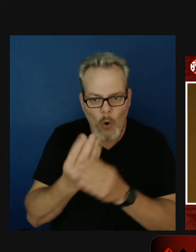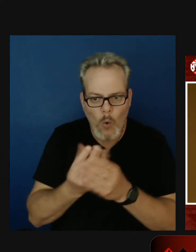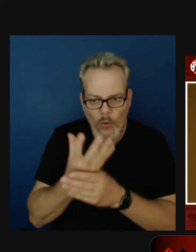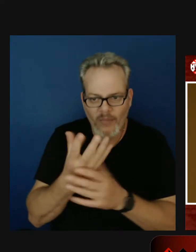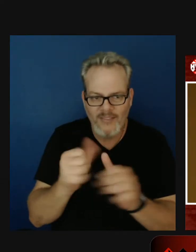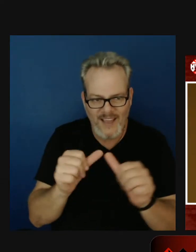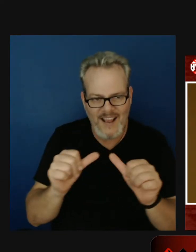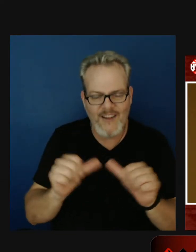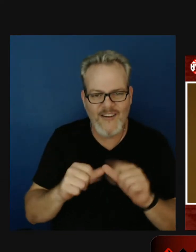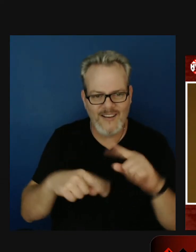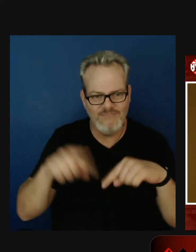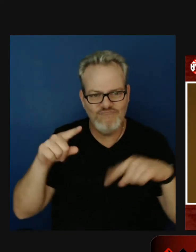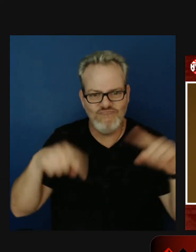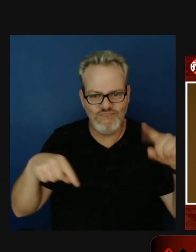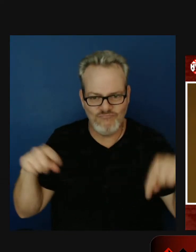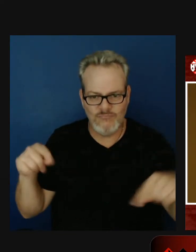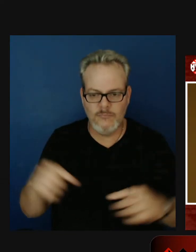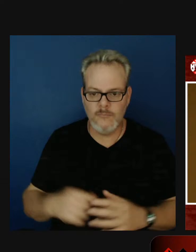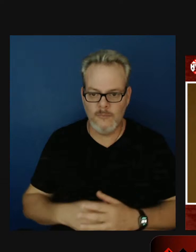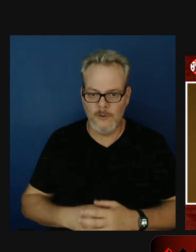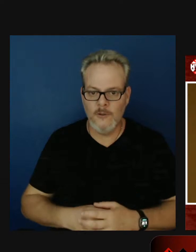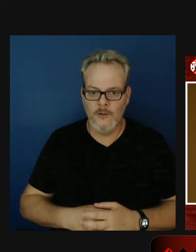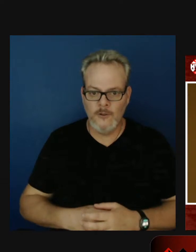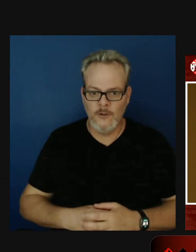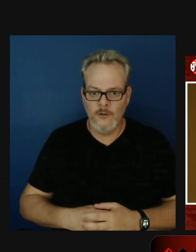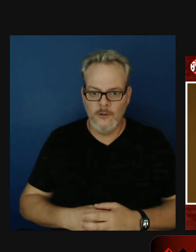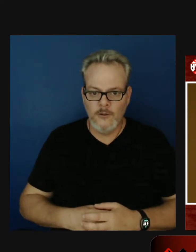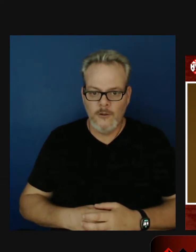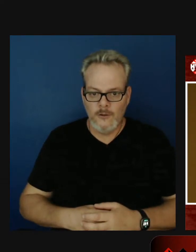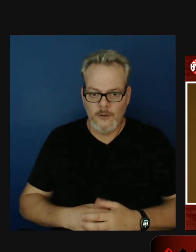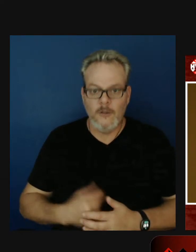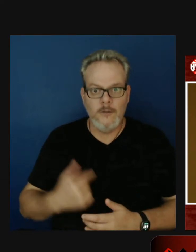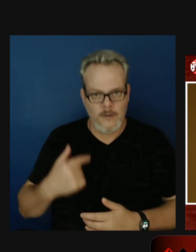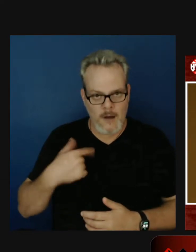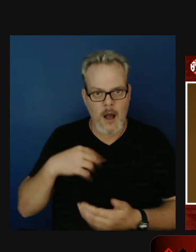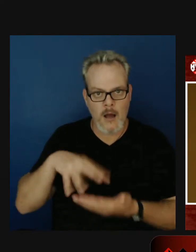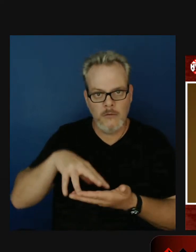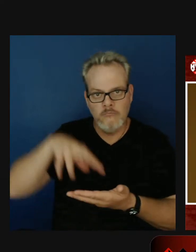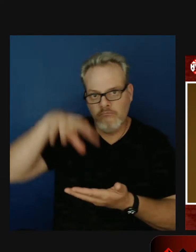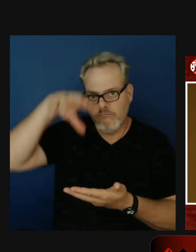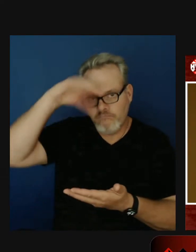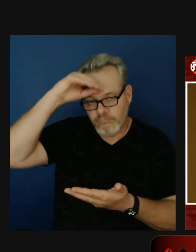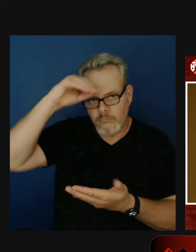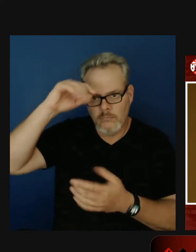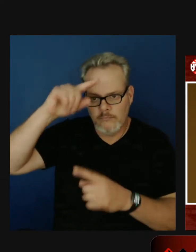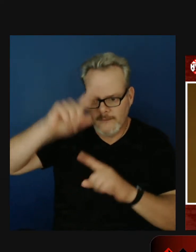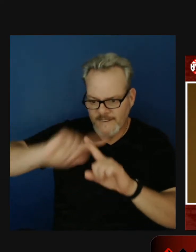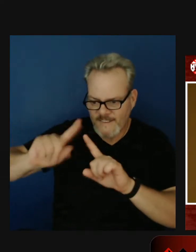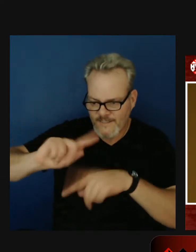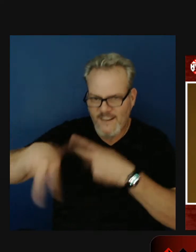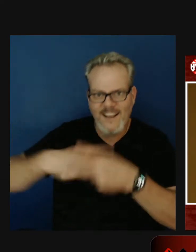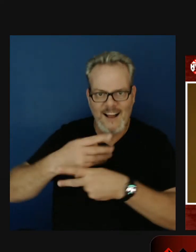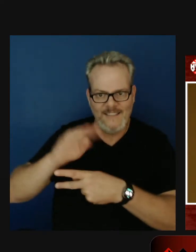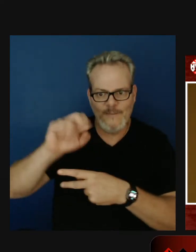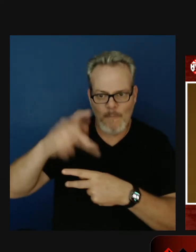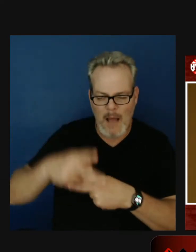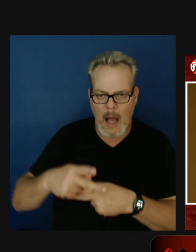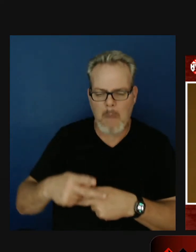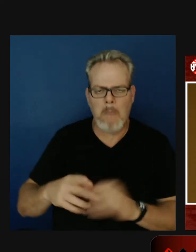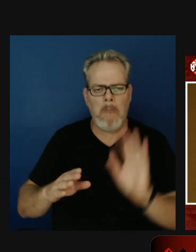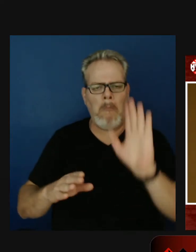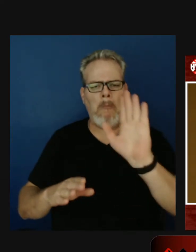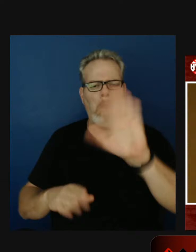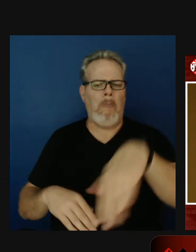whatnot. But yeah, I found a lot of different versions of this map that are just overlaid with, oh, well, we'll draw lines on it